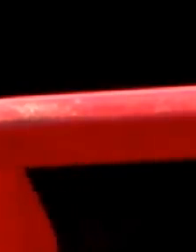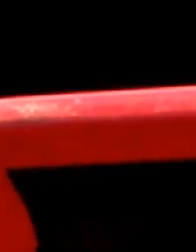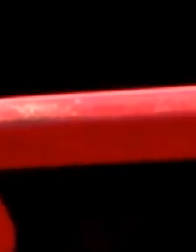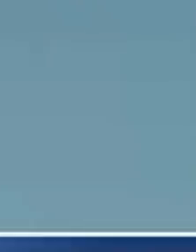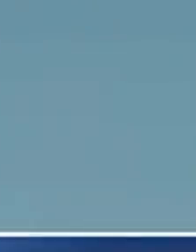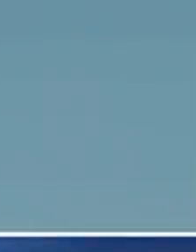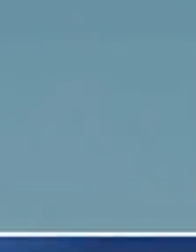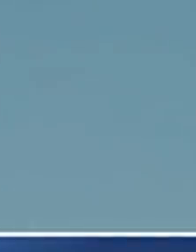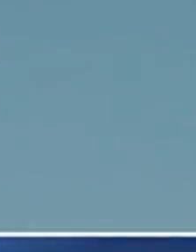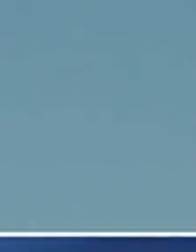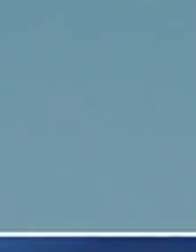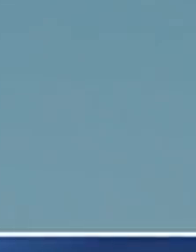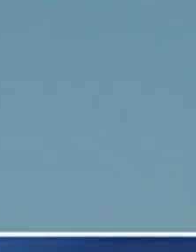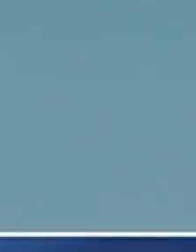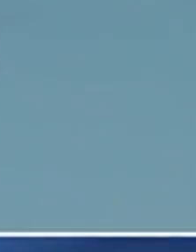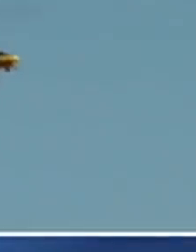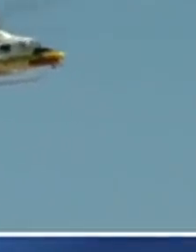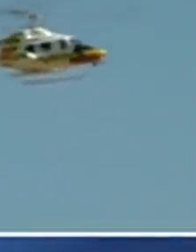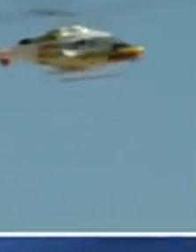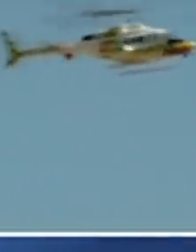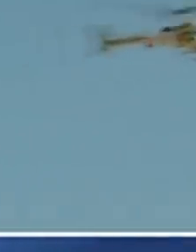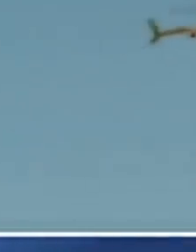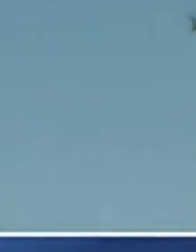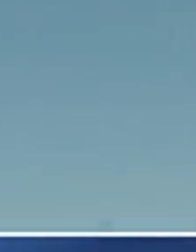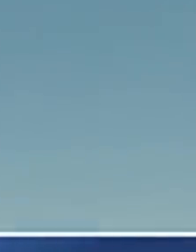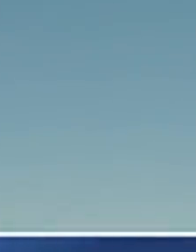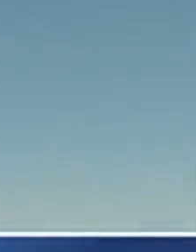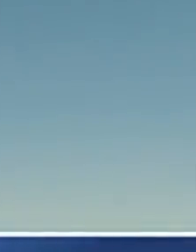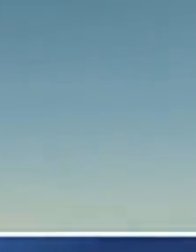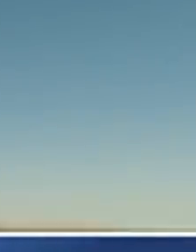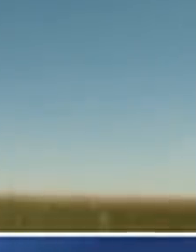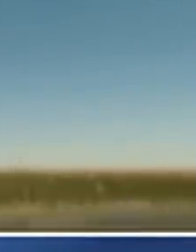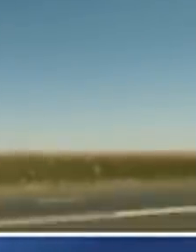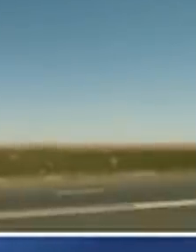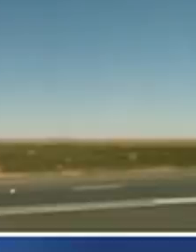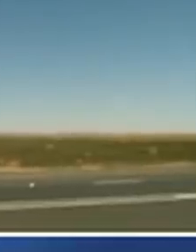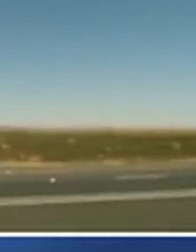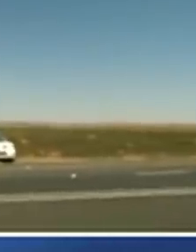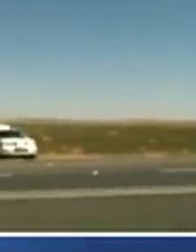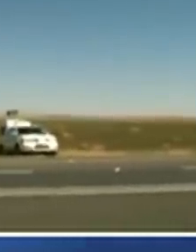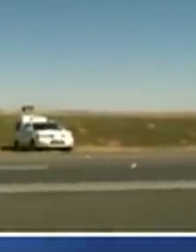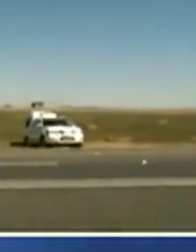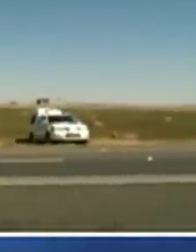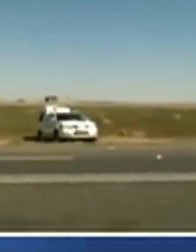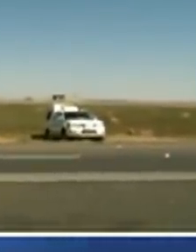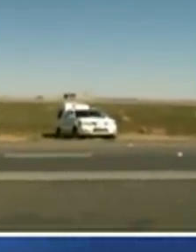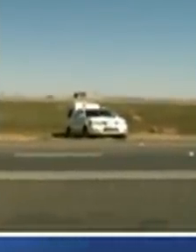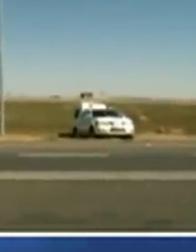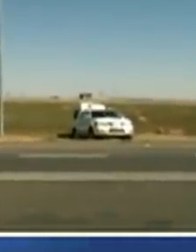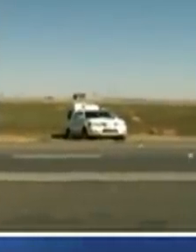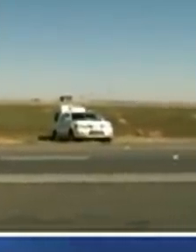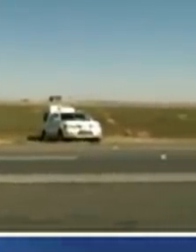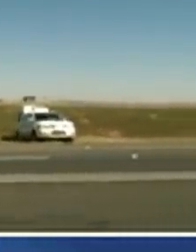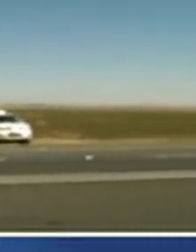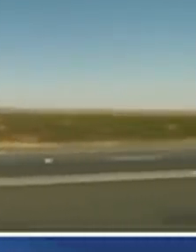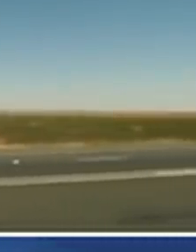Lidi Cheletes Abonaza UIF. We want to say to Pete Foroso, we are coming to you as